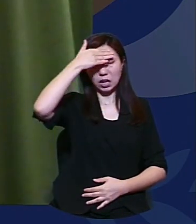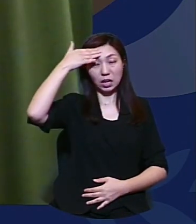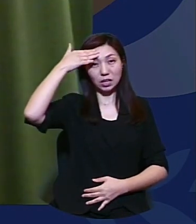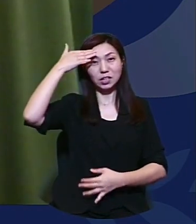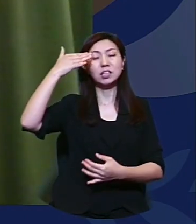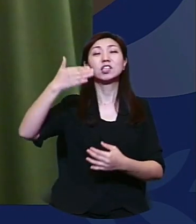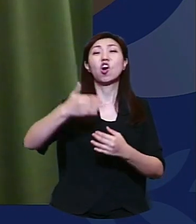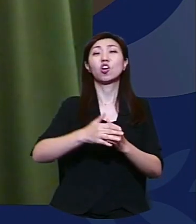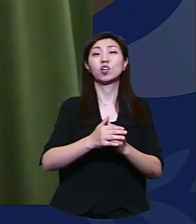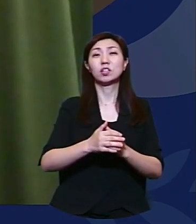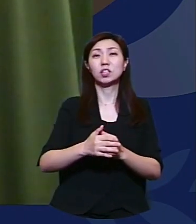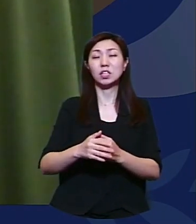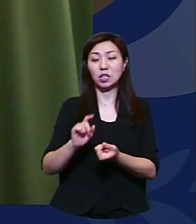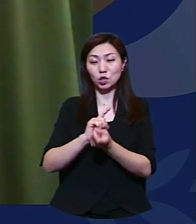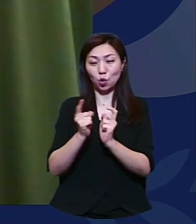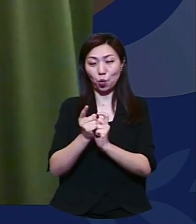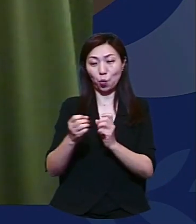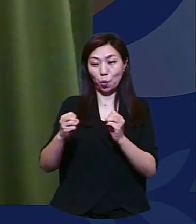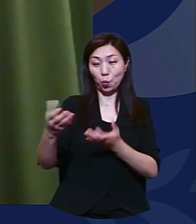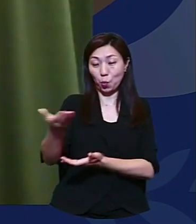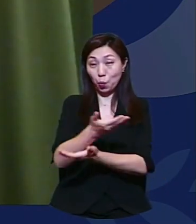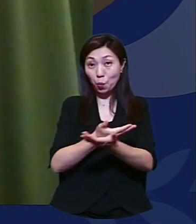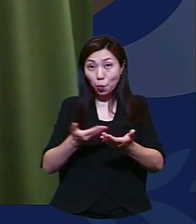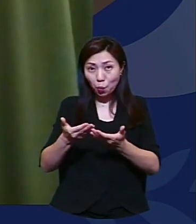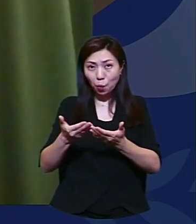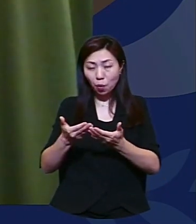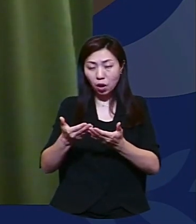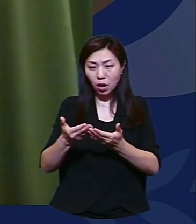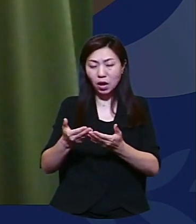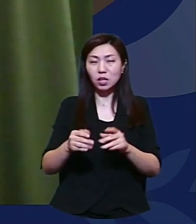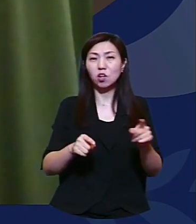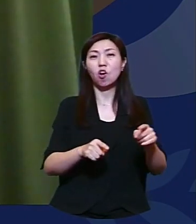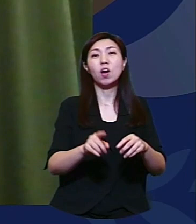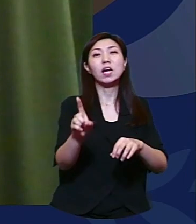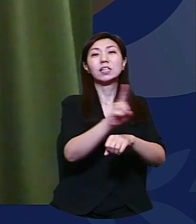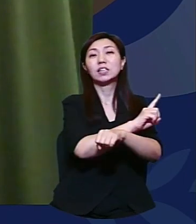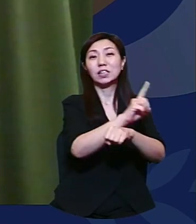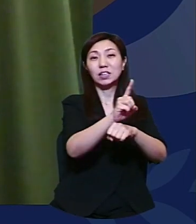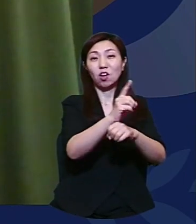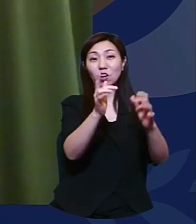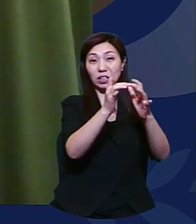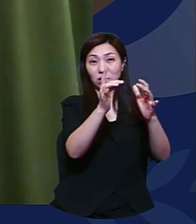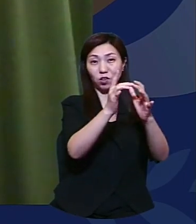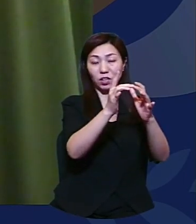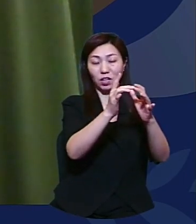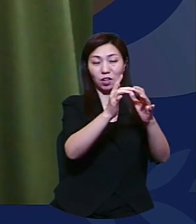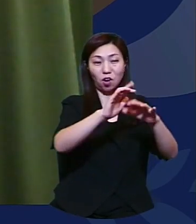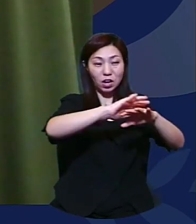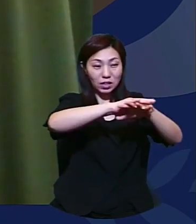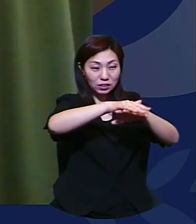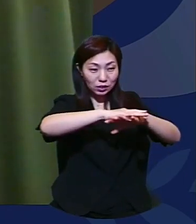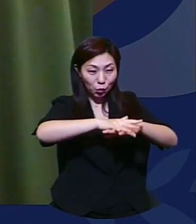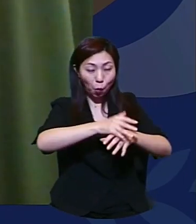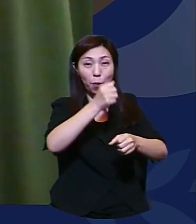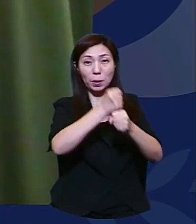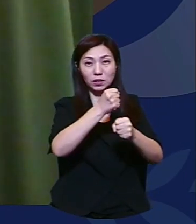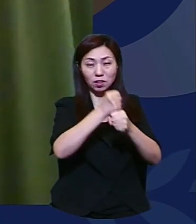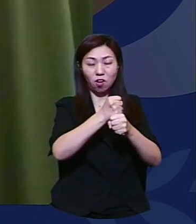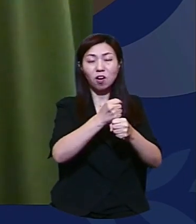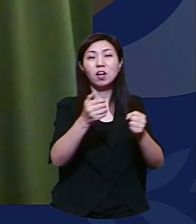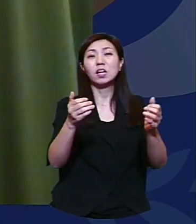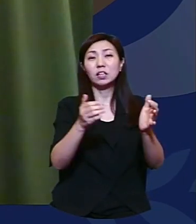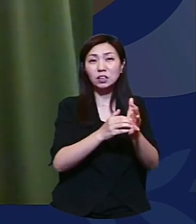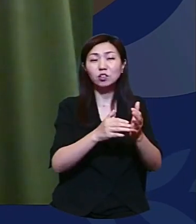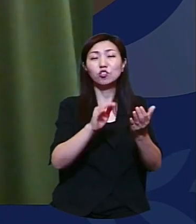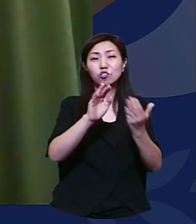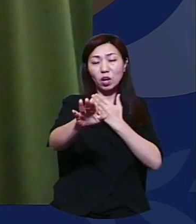on the digital map, so to speak, and really start having conversations with governments, local and national, around how